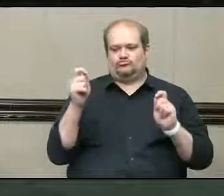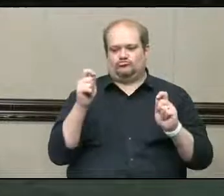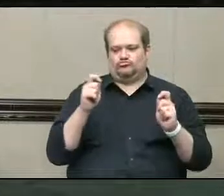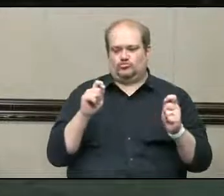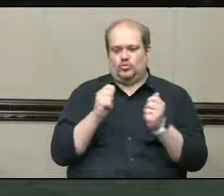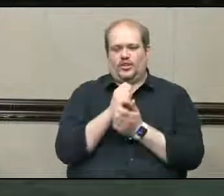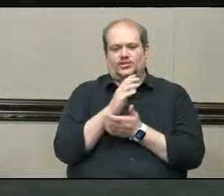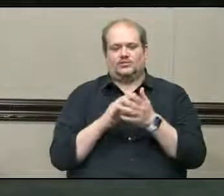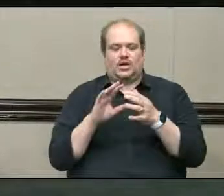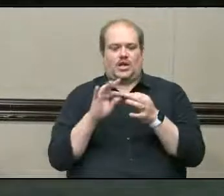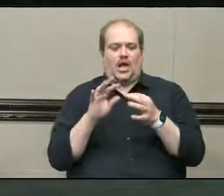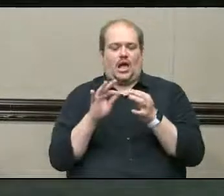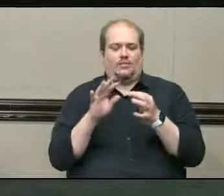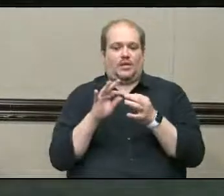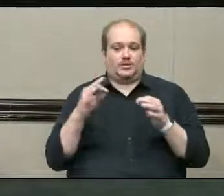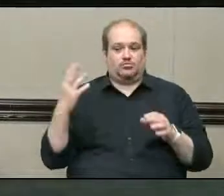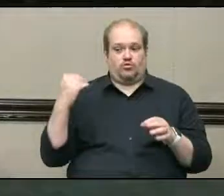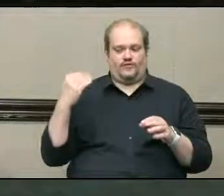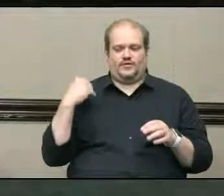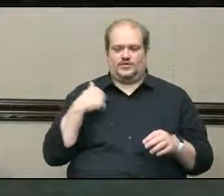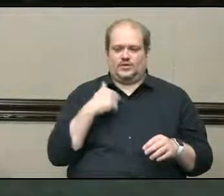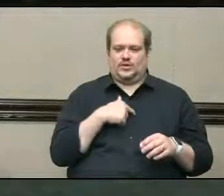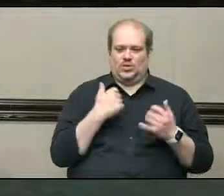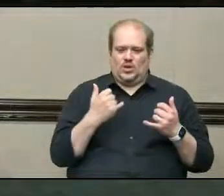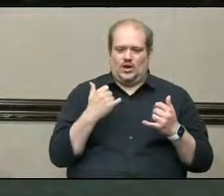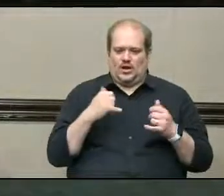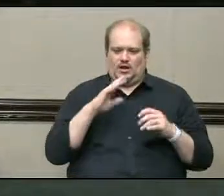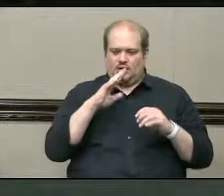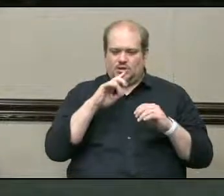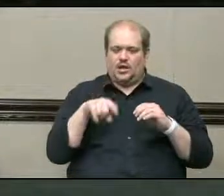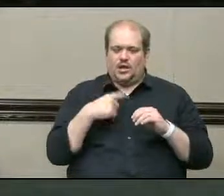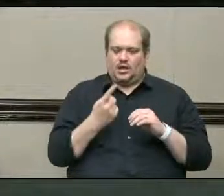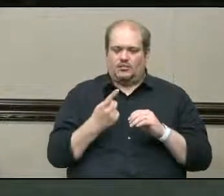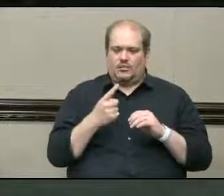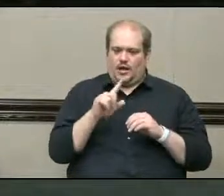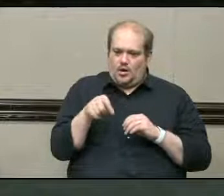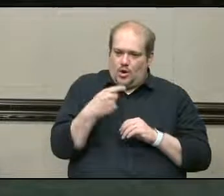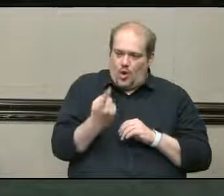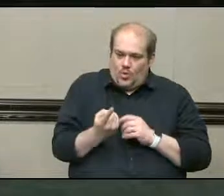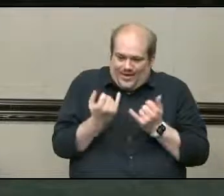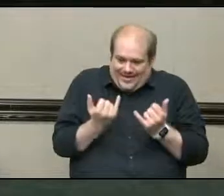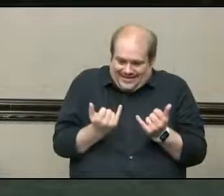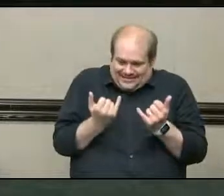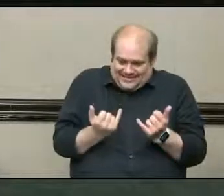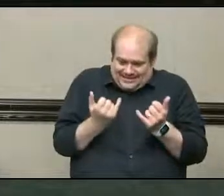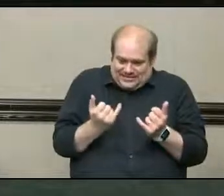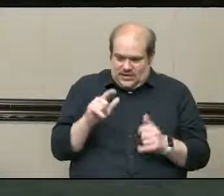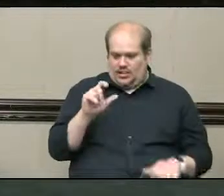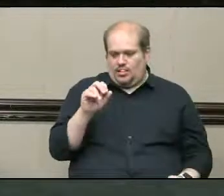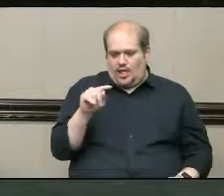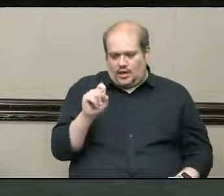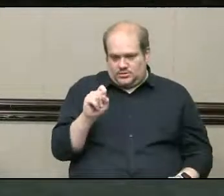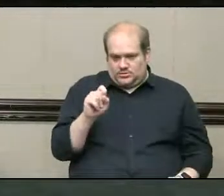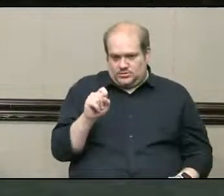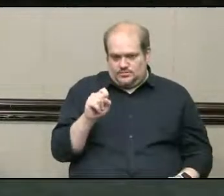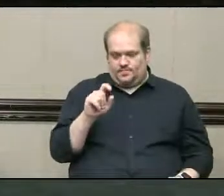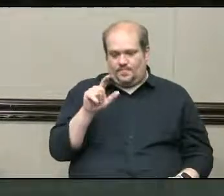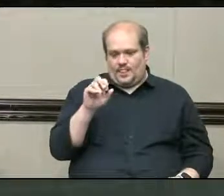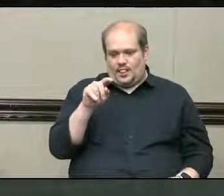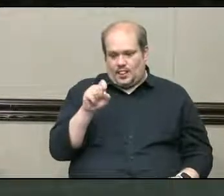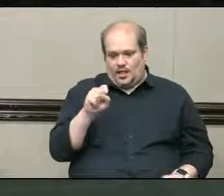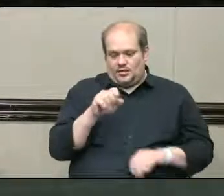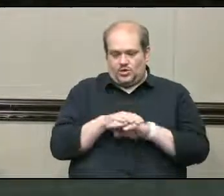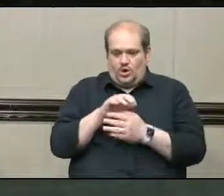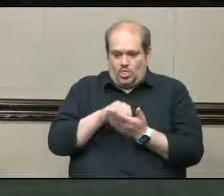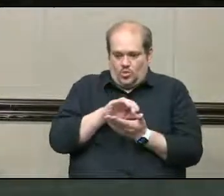by comments that were received previously, that we really right now are only talking about existing lots that are lots of record